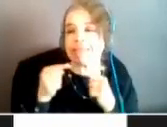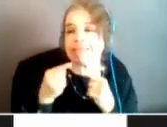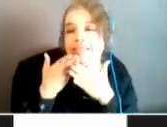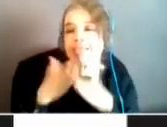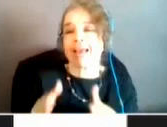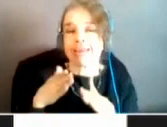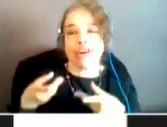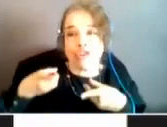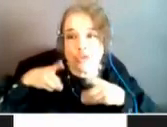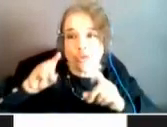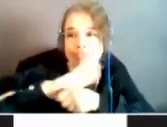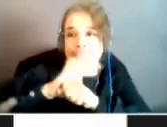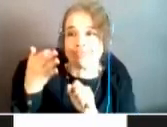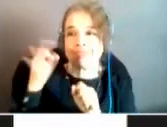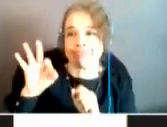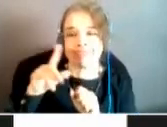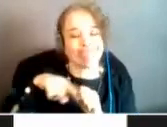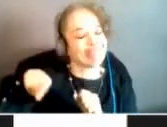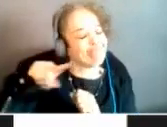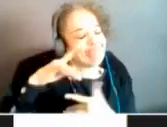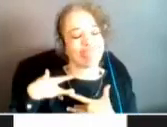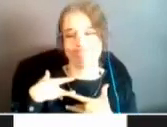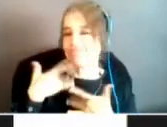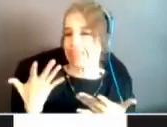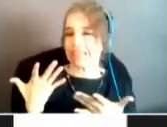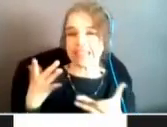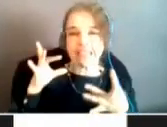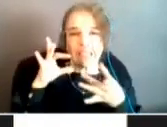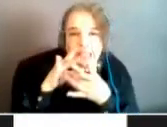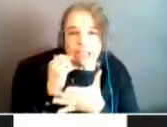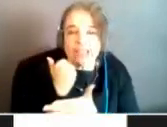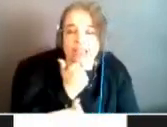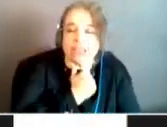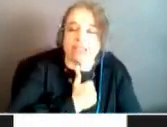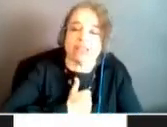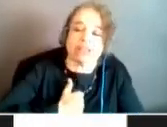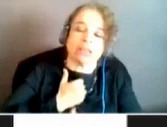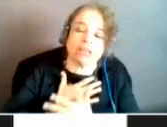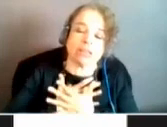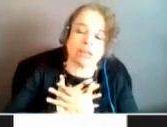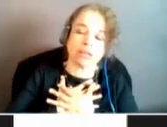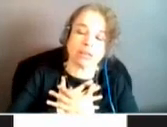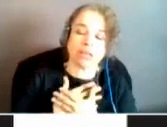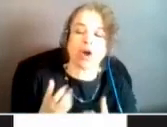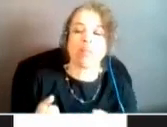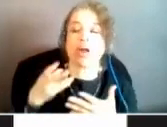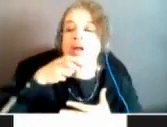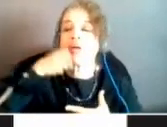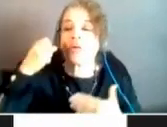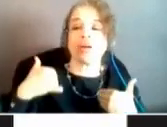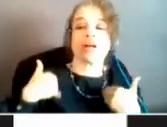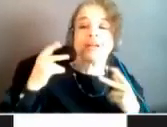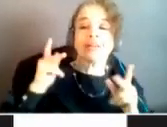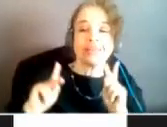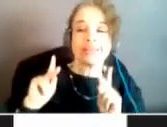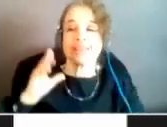this pandemic, there is a sense of collective sorrow that, you know, many older and younger people